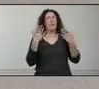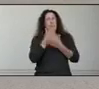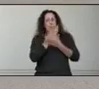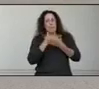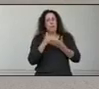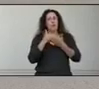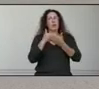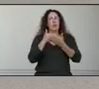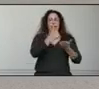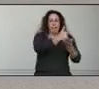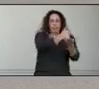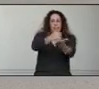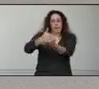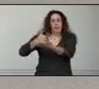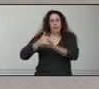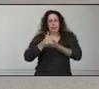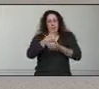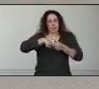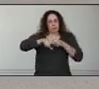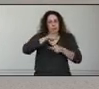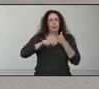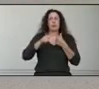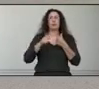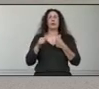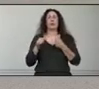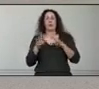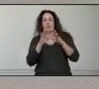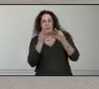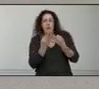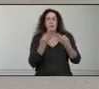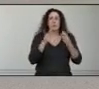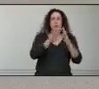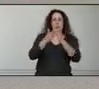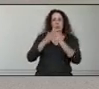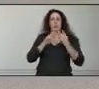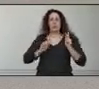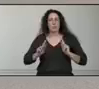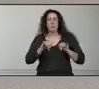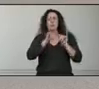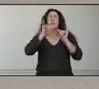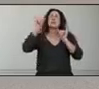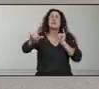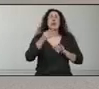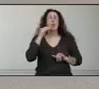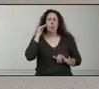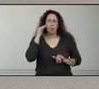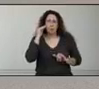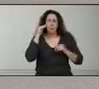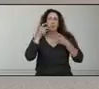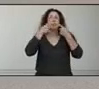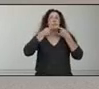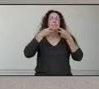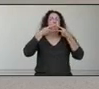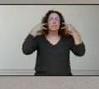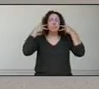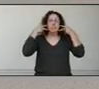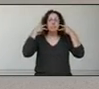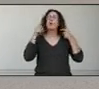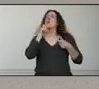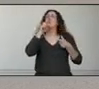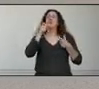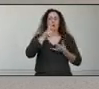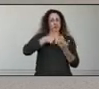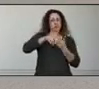our families and loved ones, each other, by staying home, wearing a mask, and not gathering with other people when